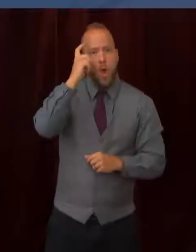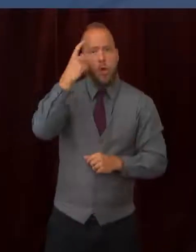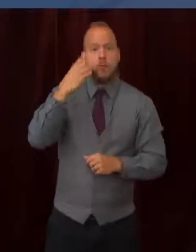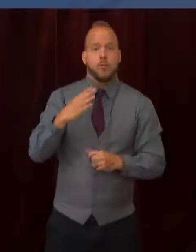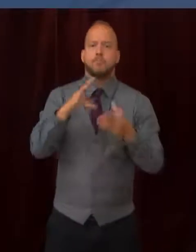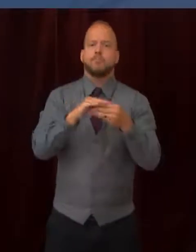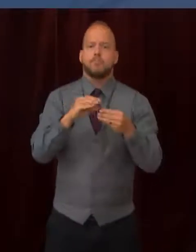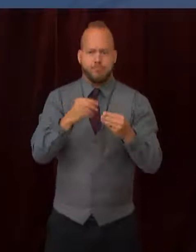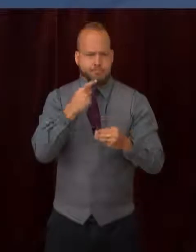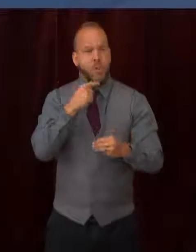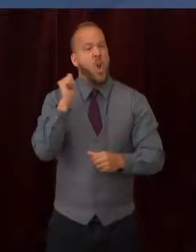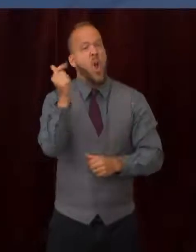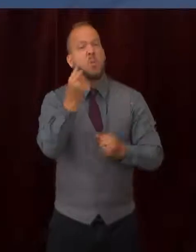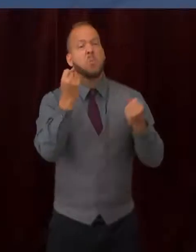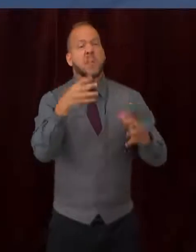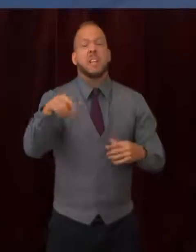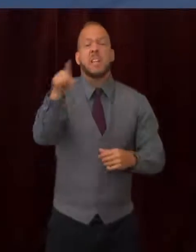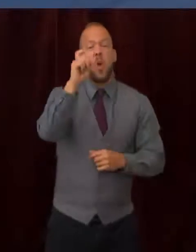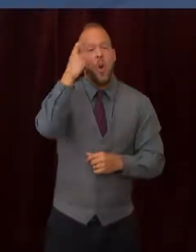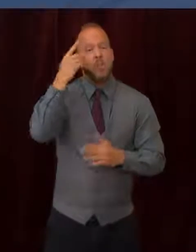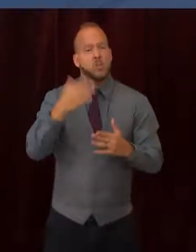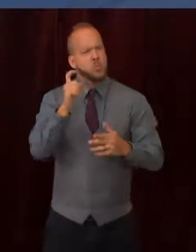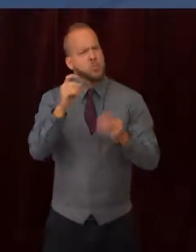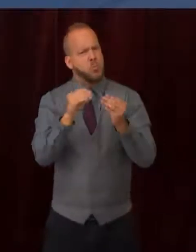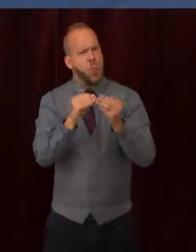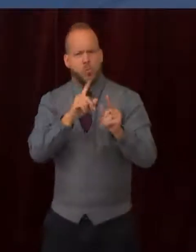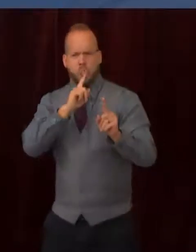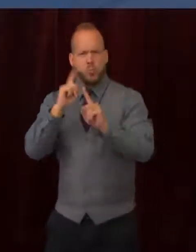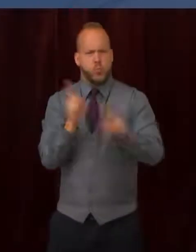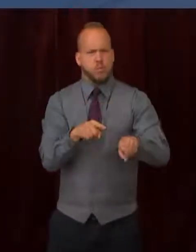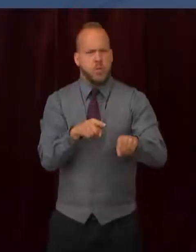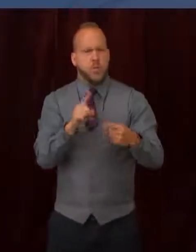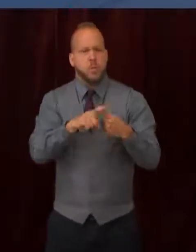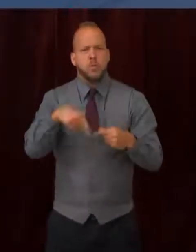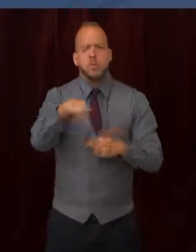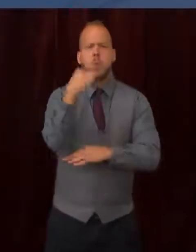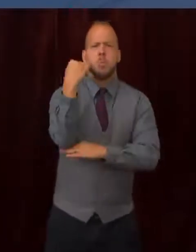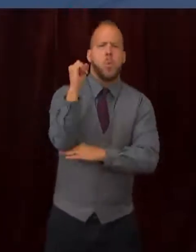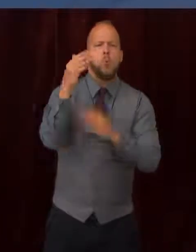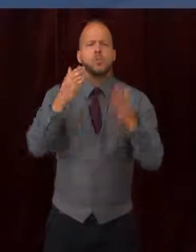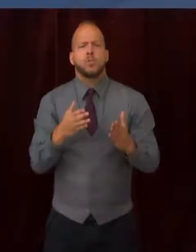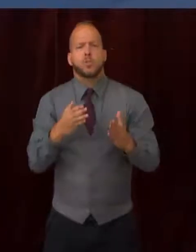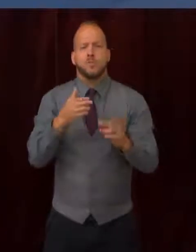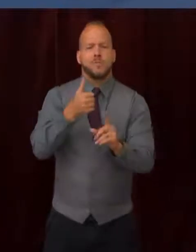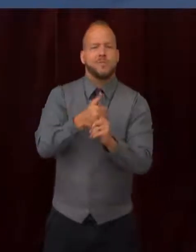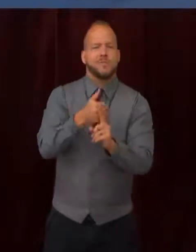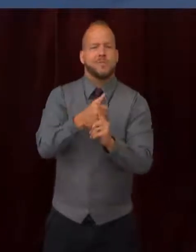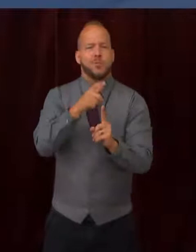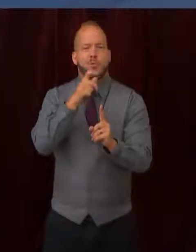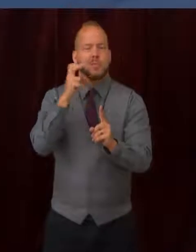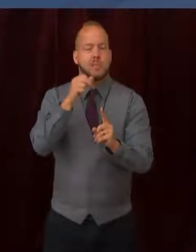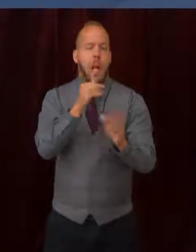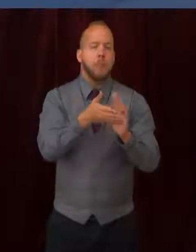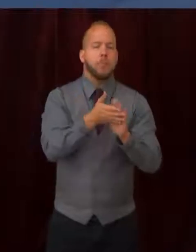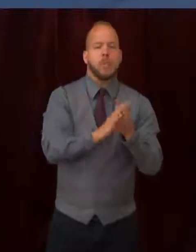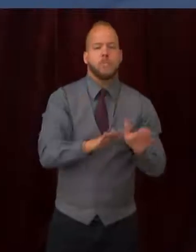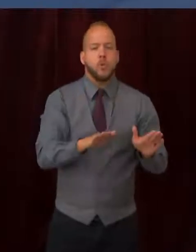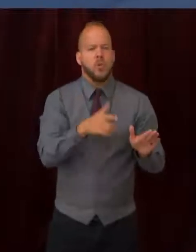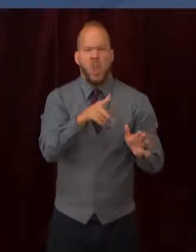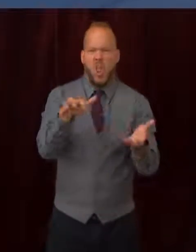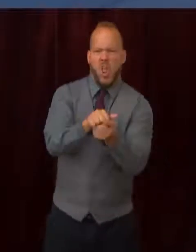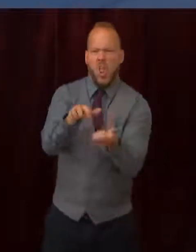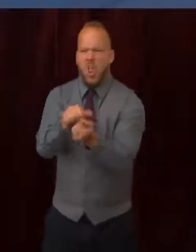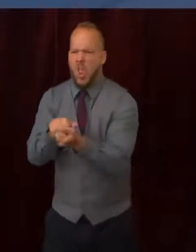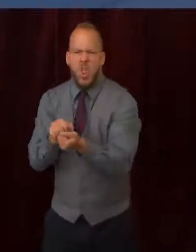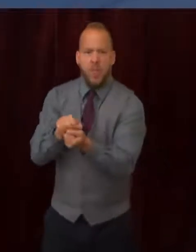to non-peaceable protesters? And also, referring back to COVID in the state, will the ongoing